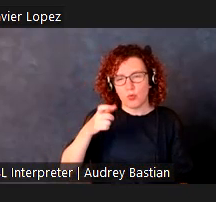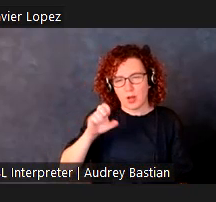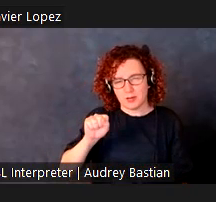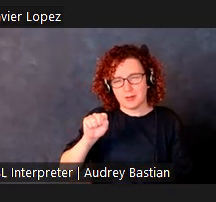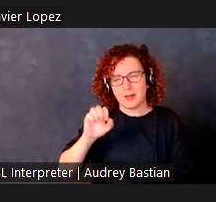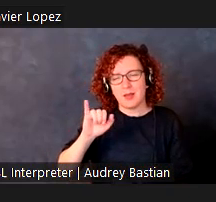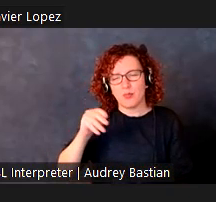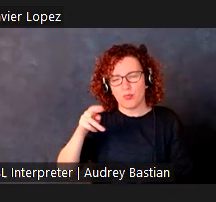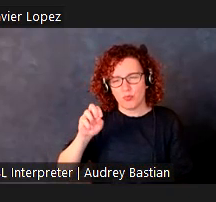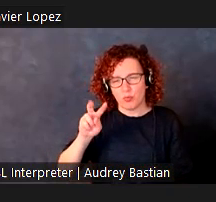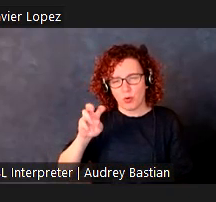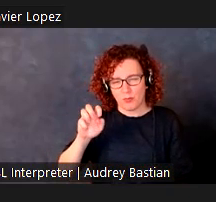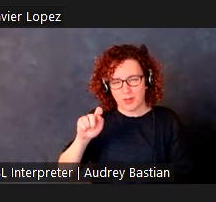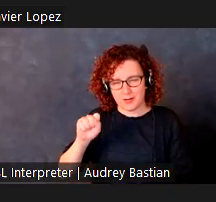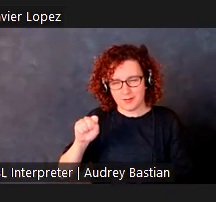rugglesimprovements@mbta.com.